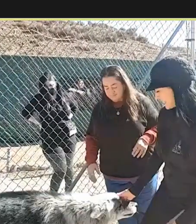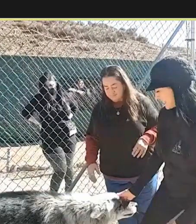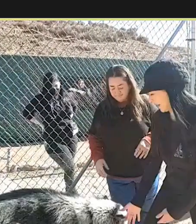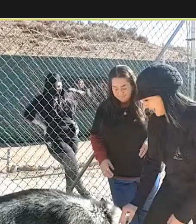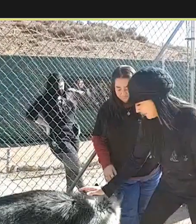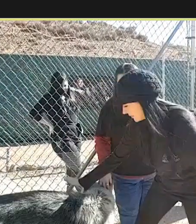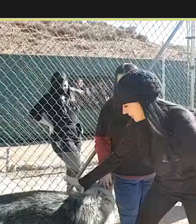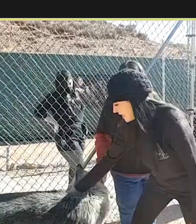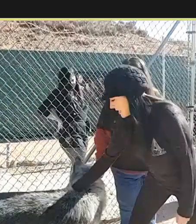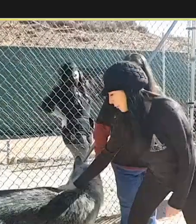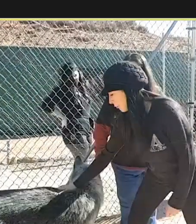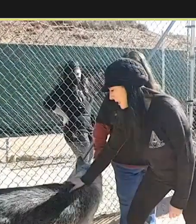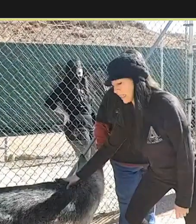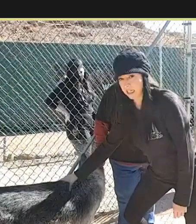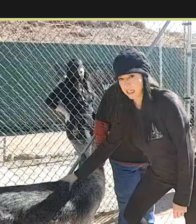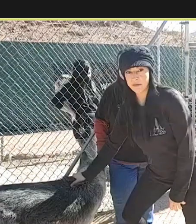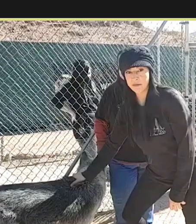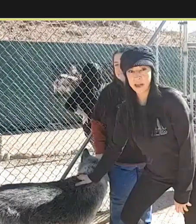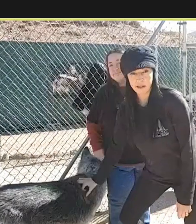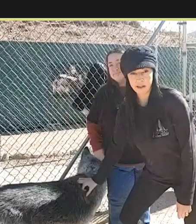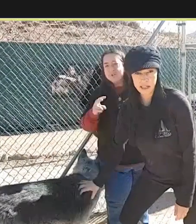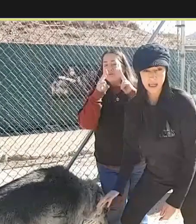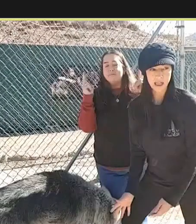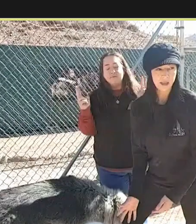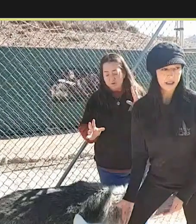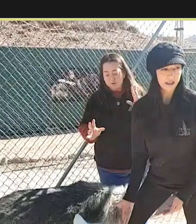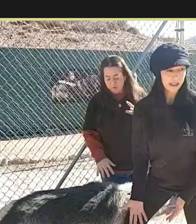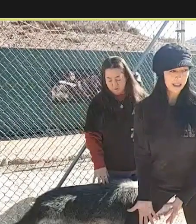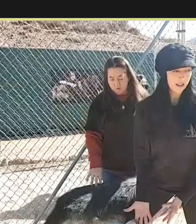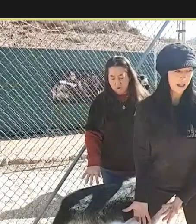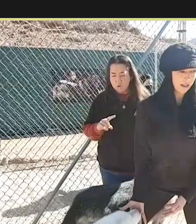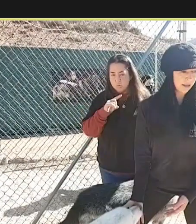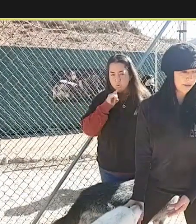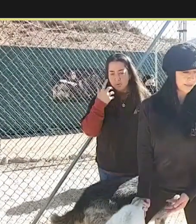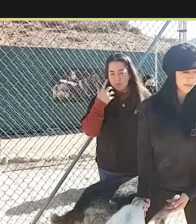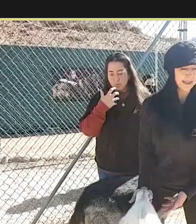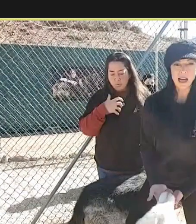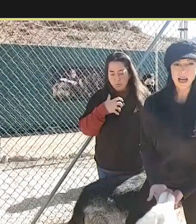it. He's fine. So Riggs is very